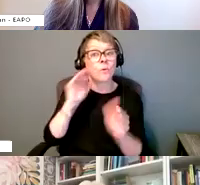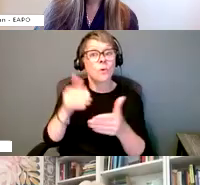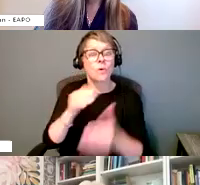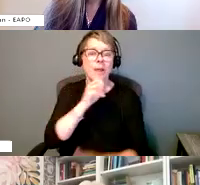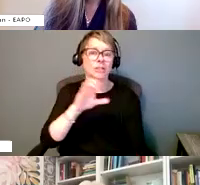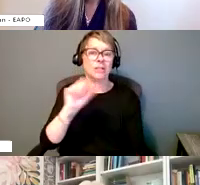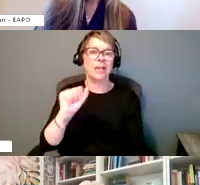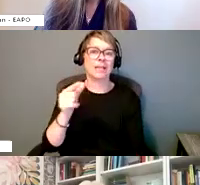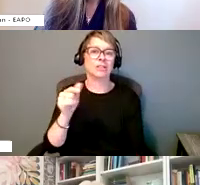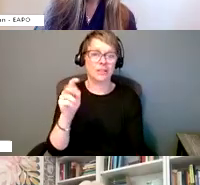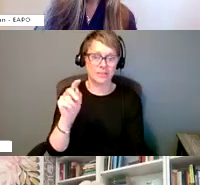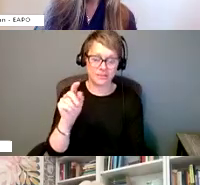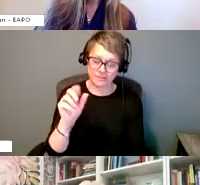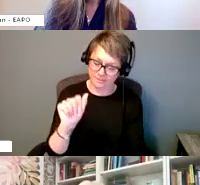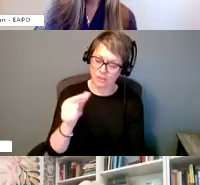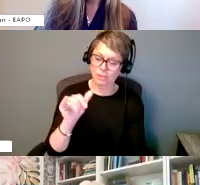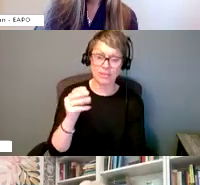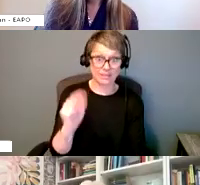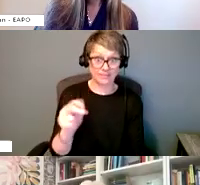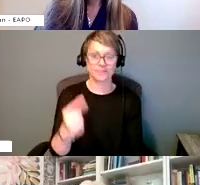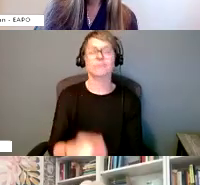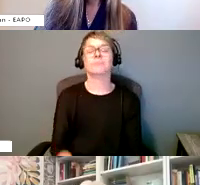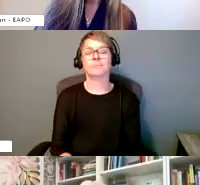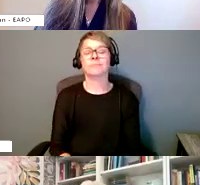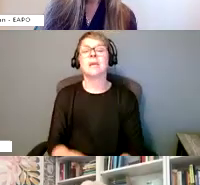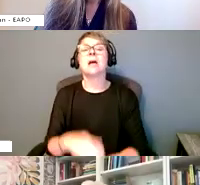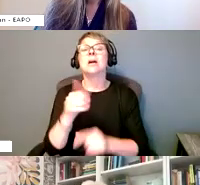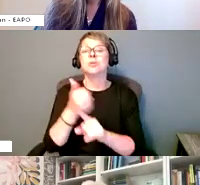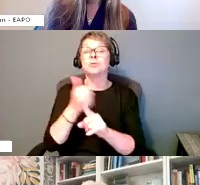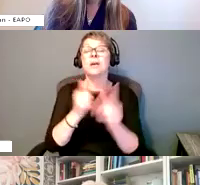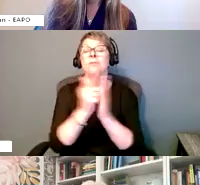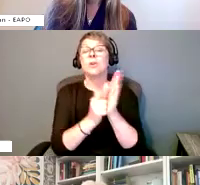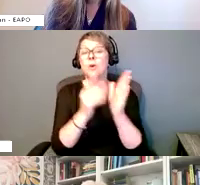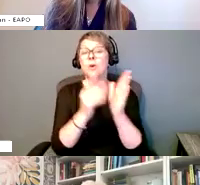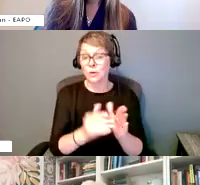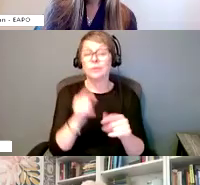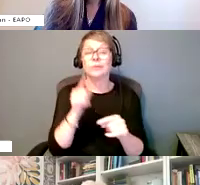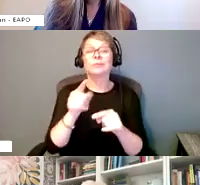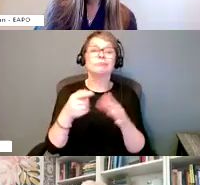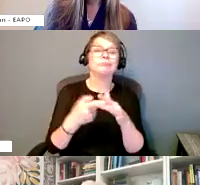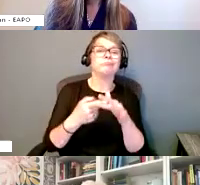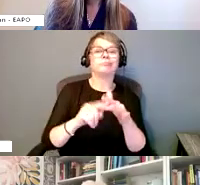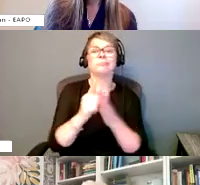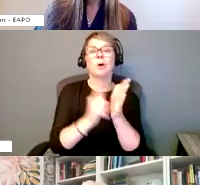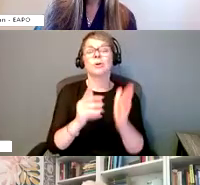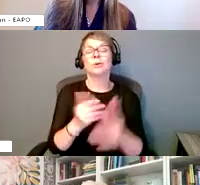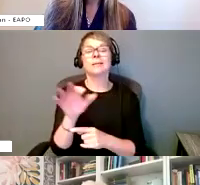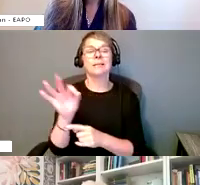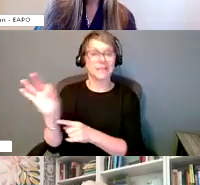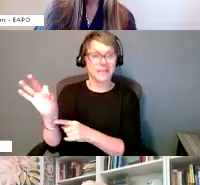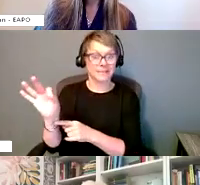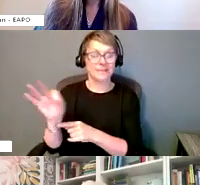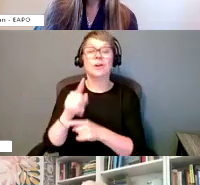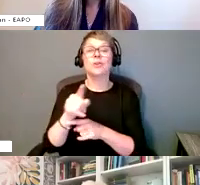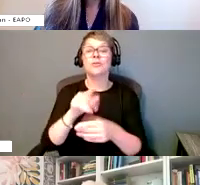inclusion, and justice. Laura is a lawyer and was called to the bar in 1999. Her academic roles as